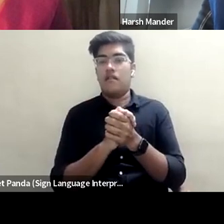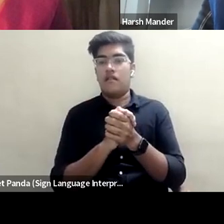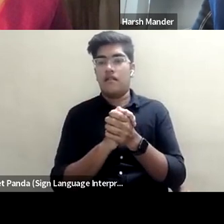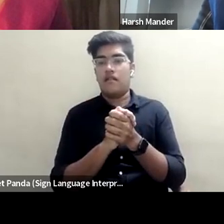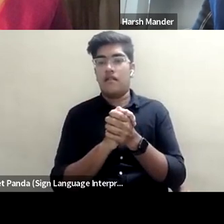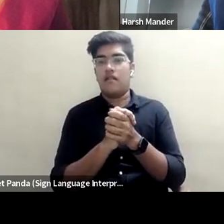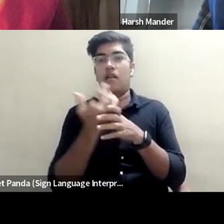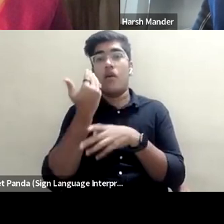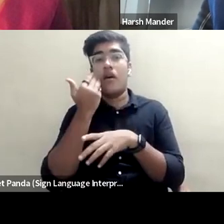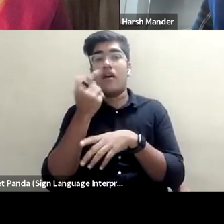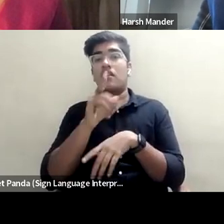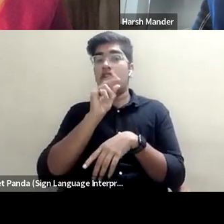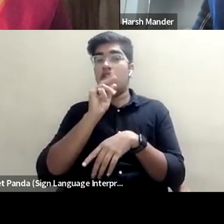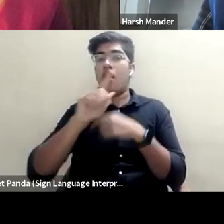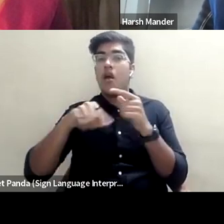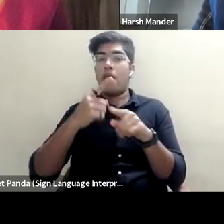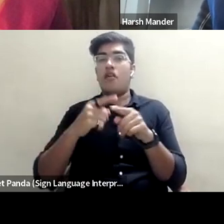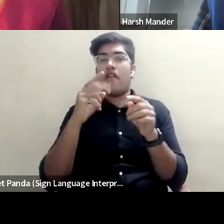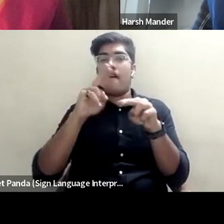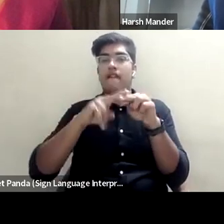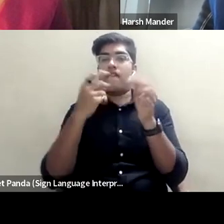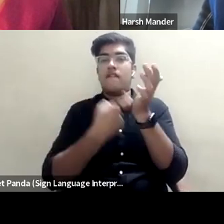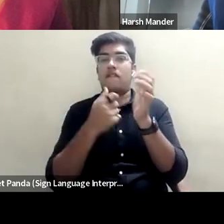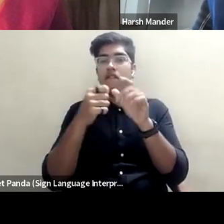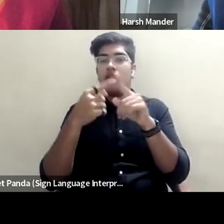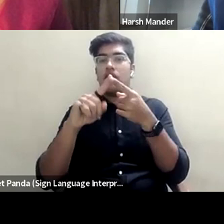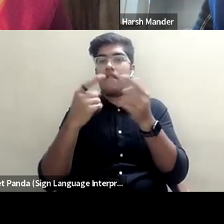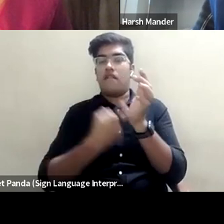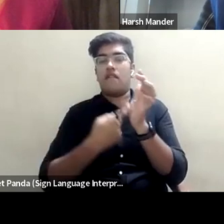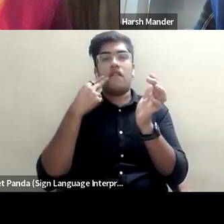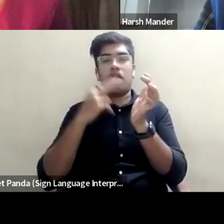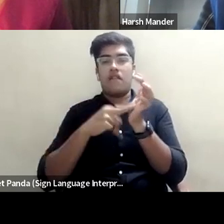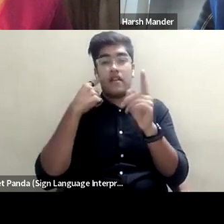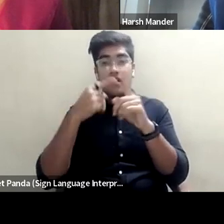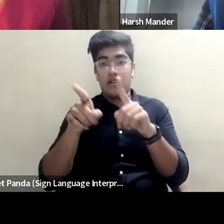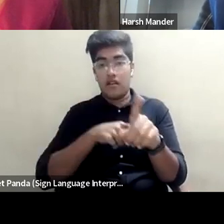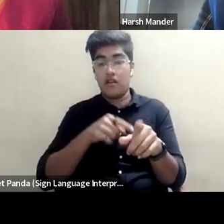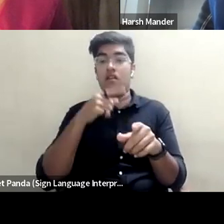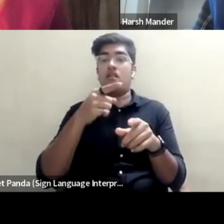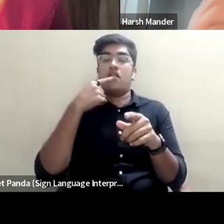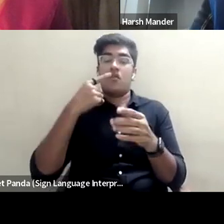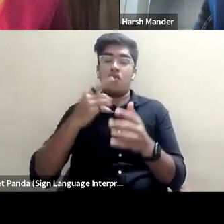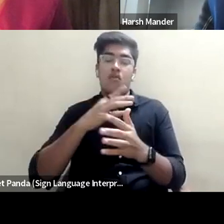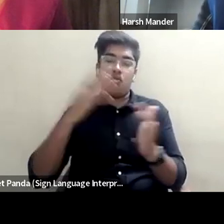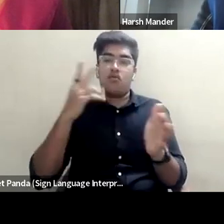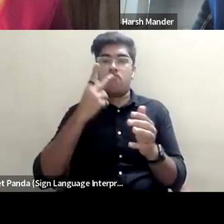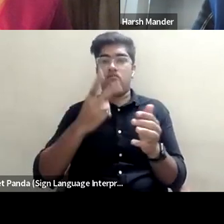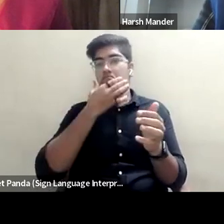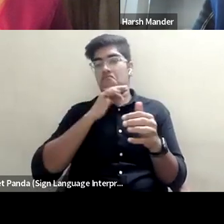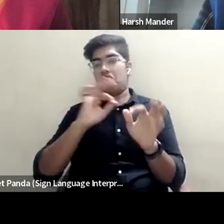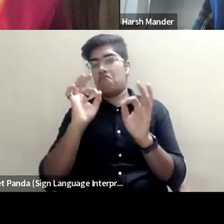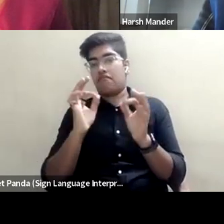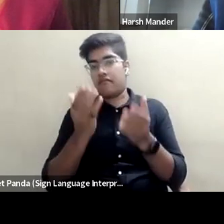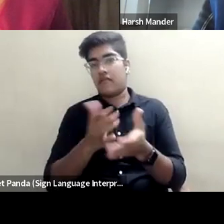When he spoke about fraternity, Dr. Ambedkar, he said something very, very wonderful. He said many wonderful things,